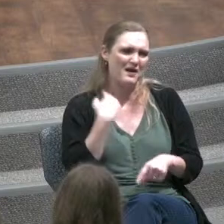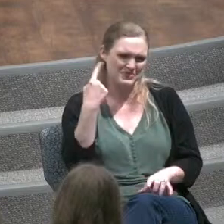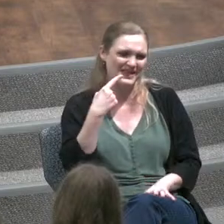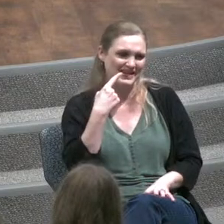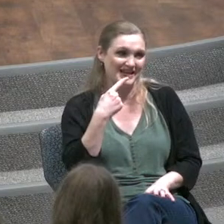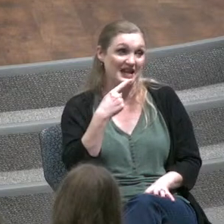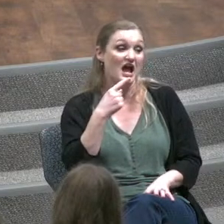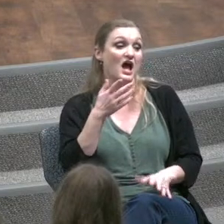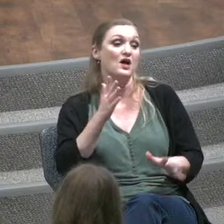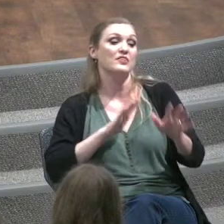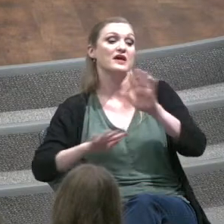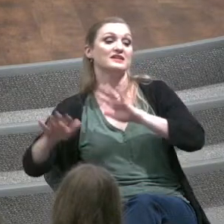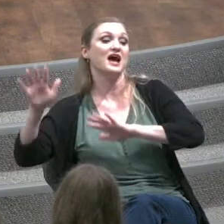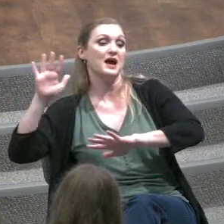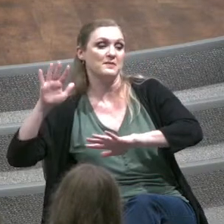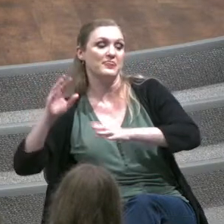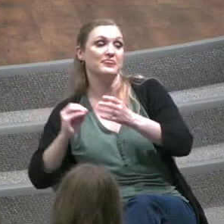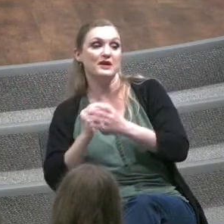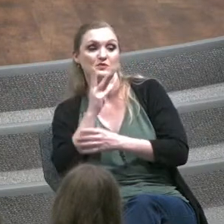my assumption would be that there's a spring.